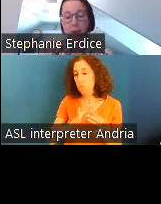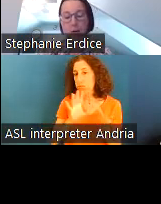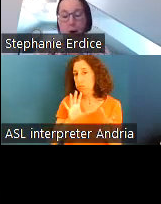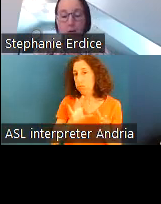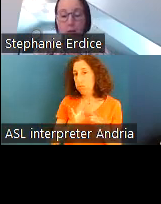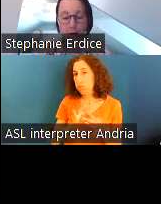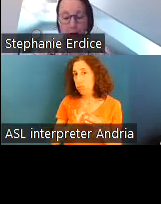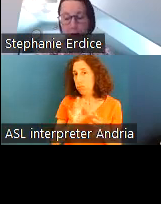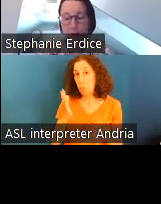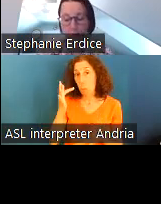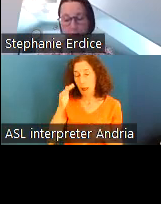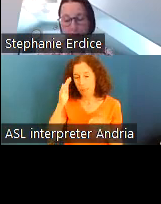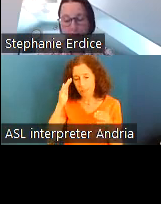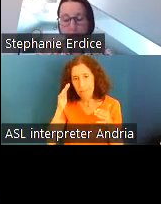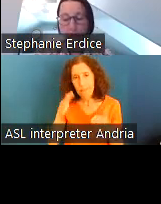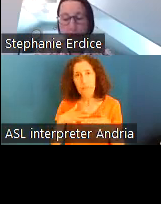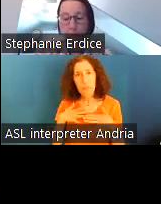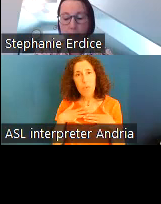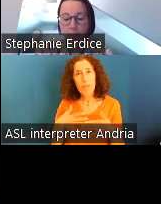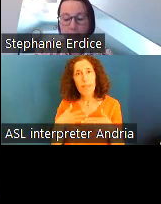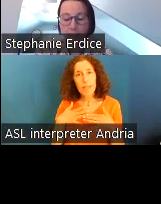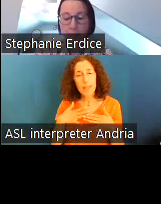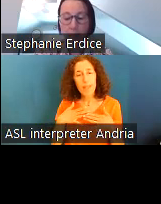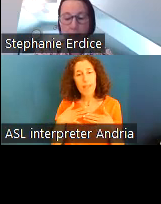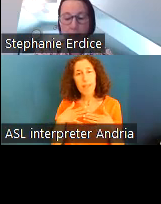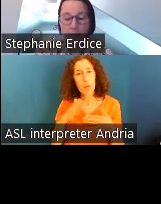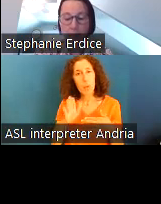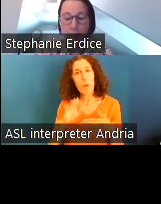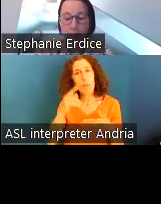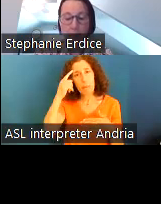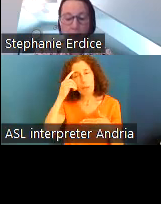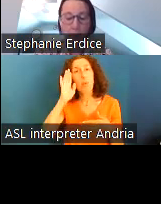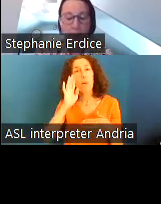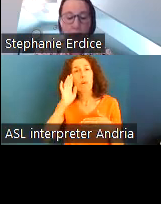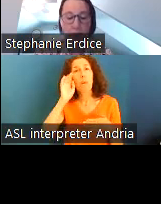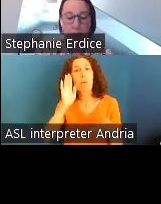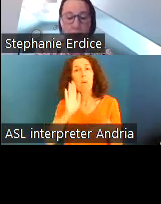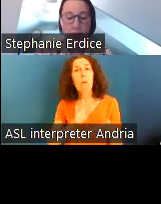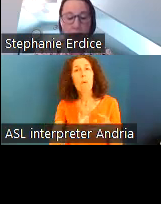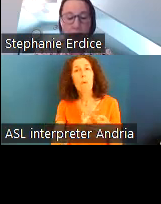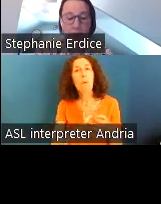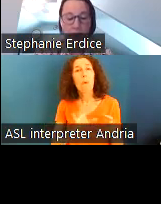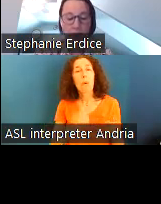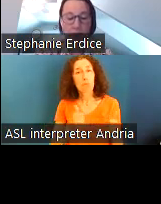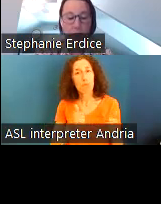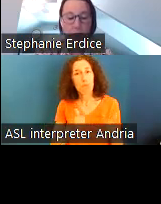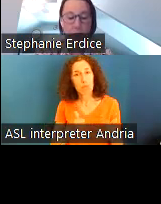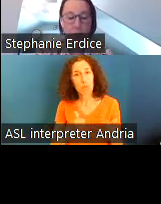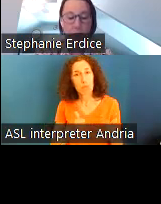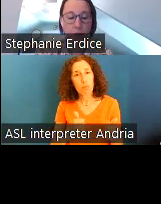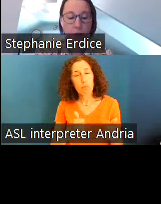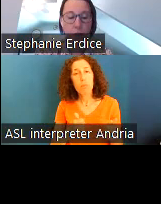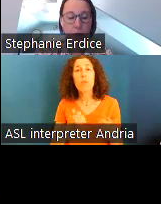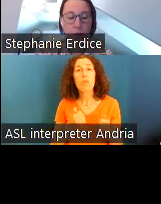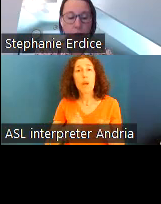to exhale all the air in your lungs. Then begin the inhale, filling your lungs to the count of